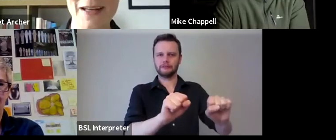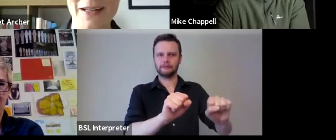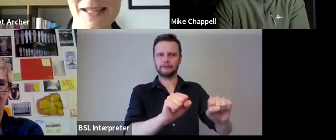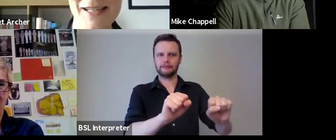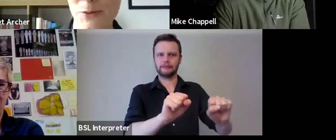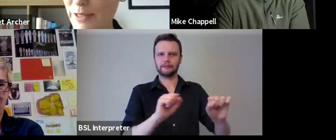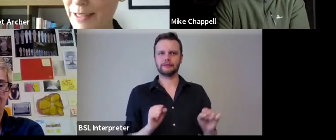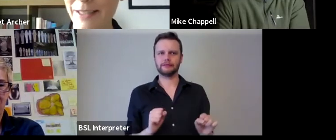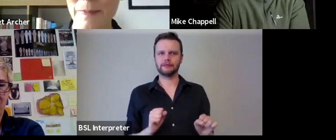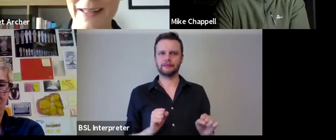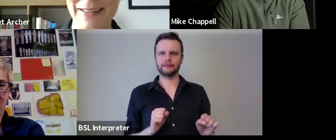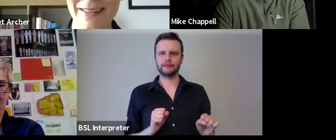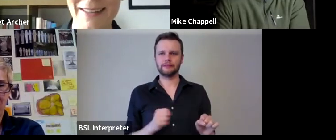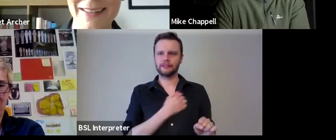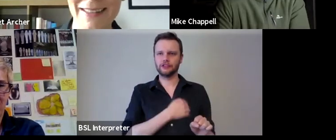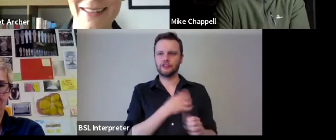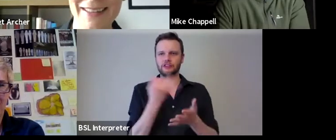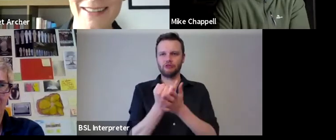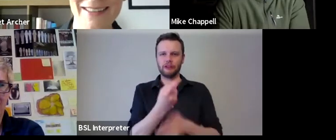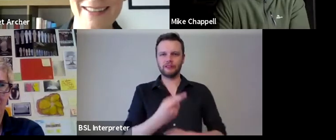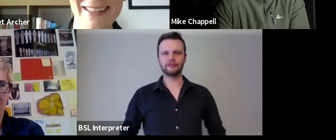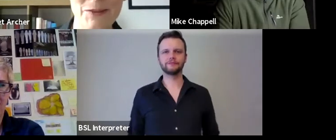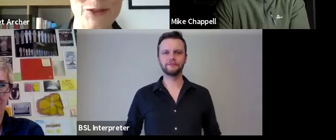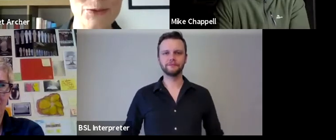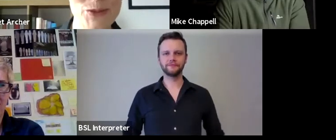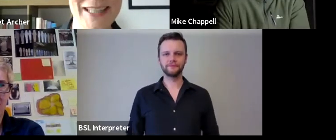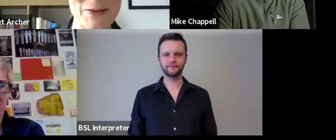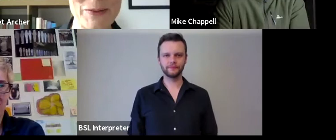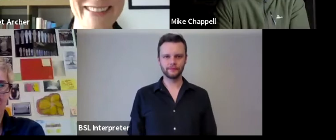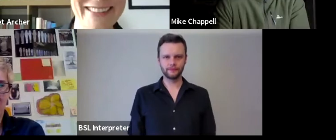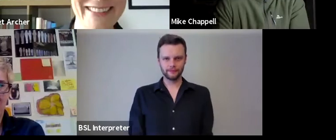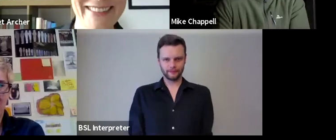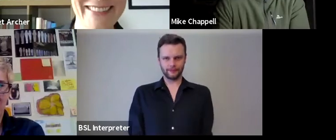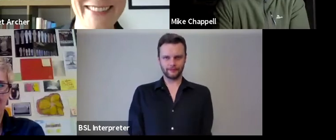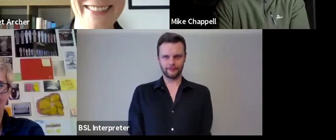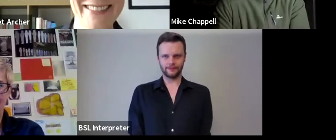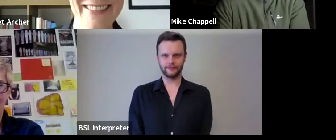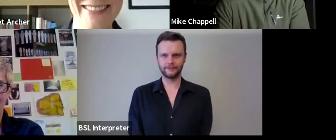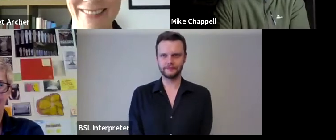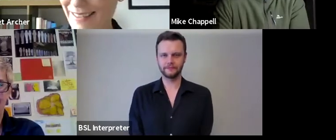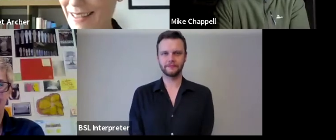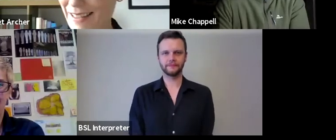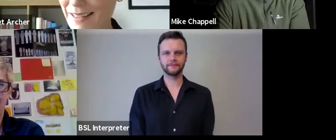bring Asad's work into play? And we'll look forward to that one.